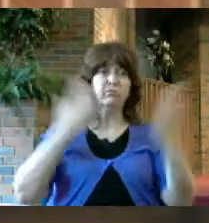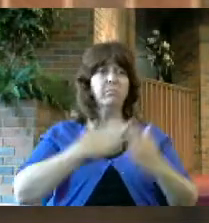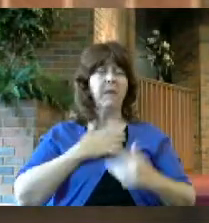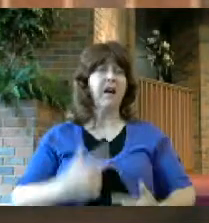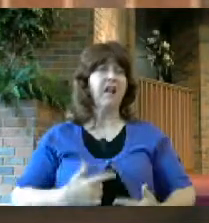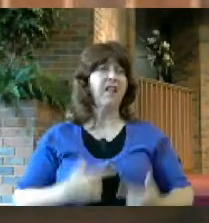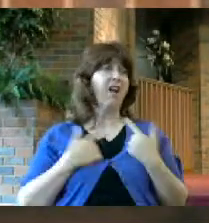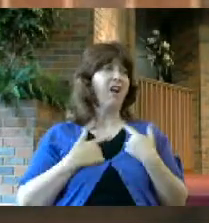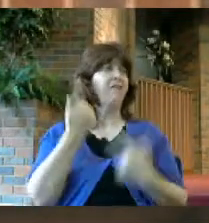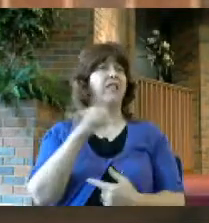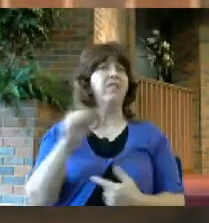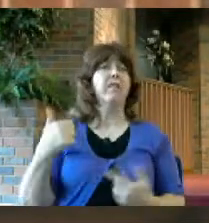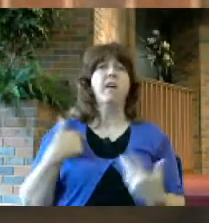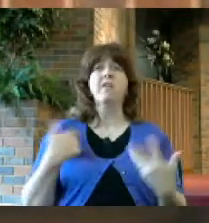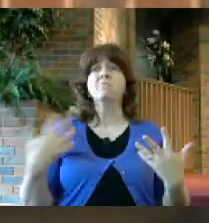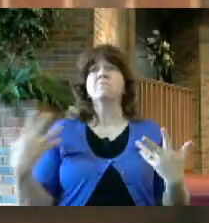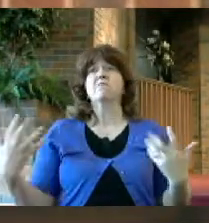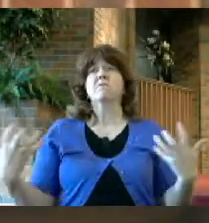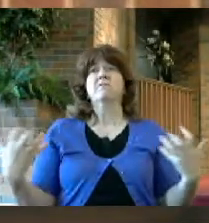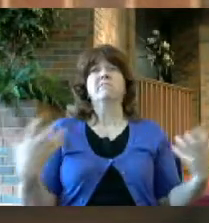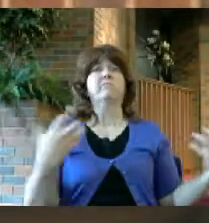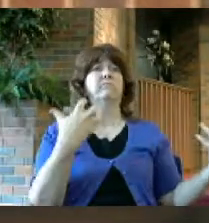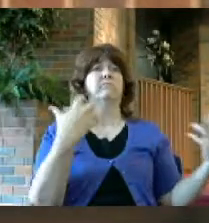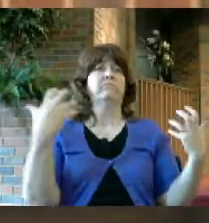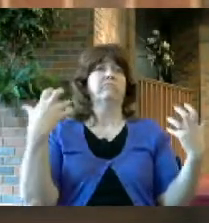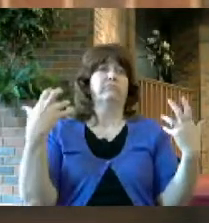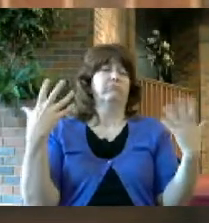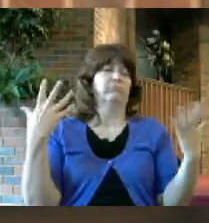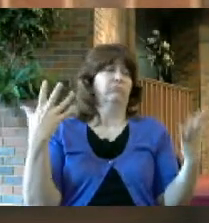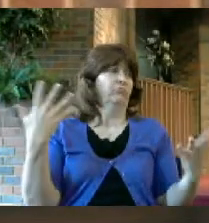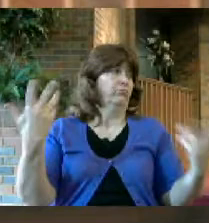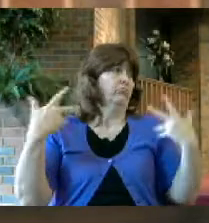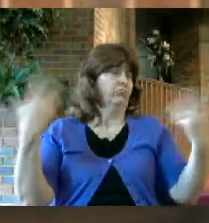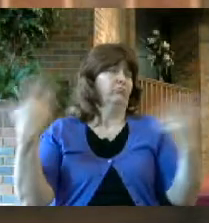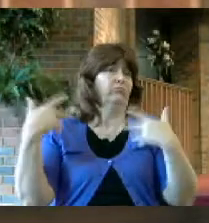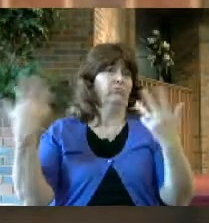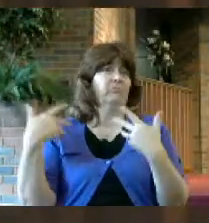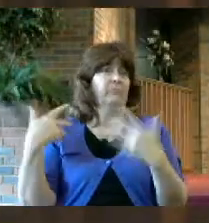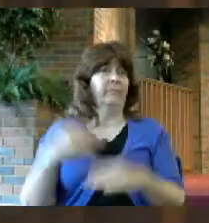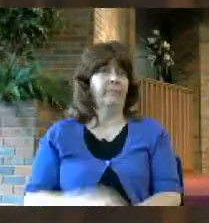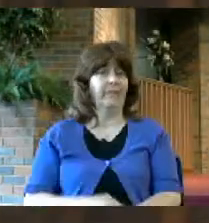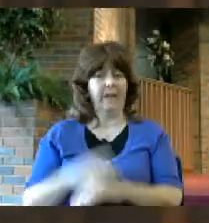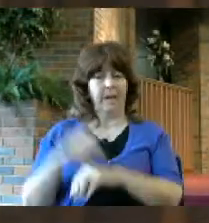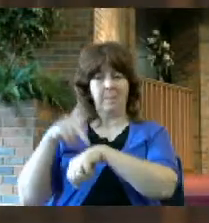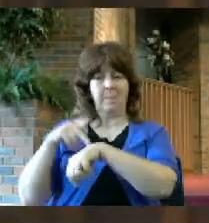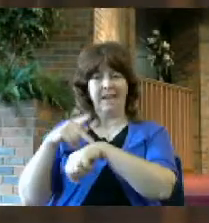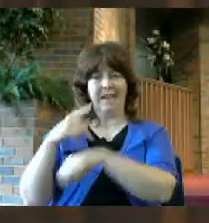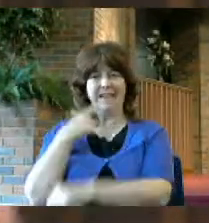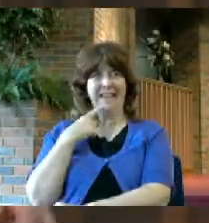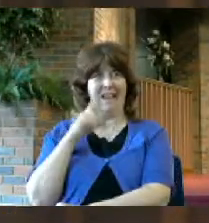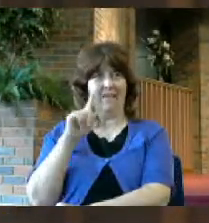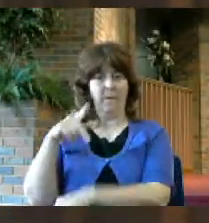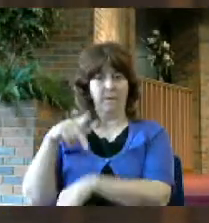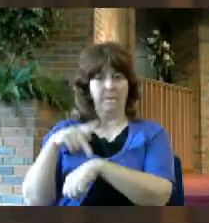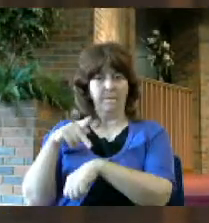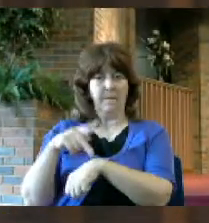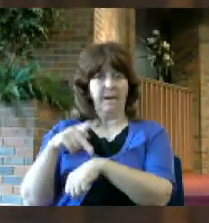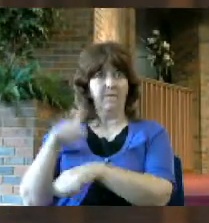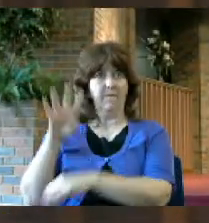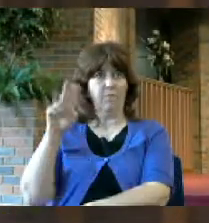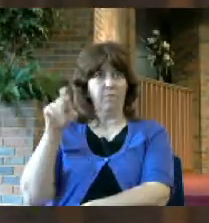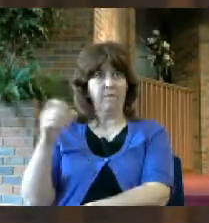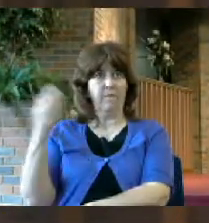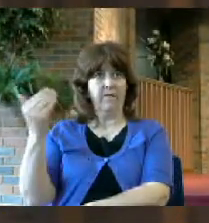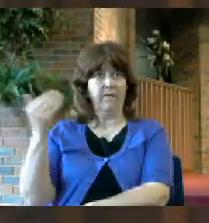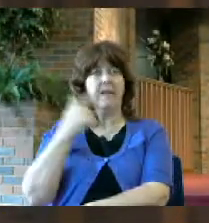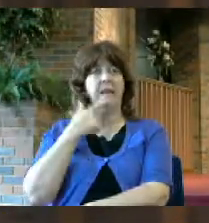be free of accusation. Peter would say in 1 Peter chapter 4, verse 15, if any man suffer, let him suffer as a Christian, not as a murderer,